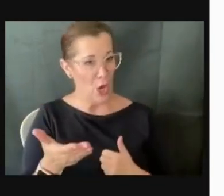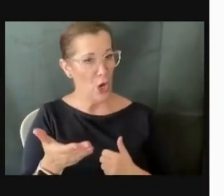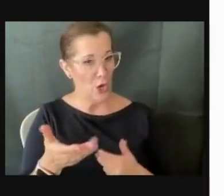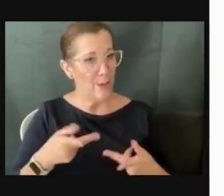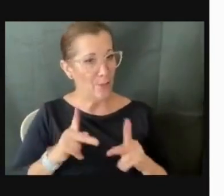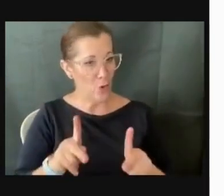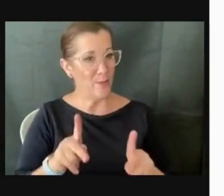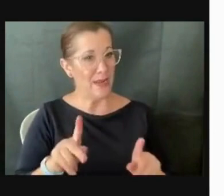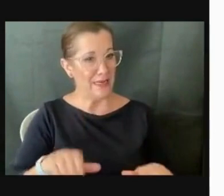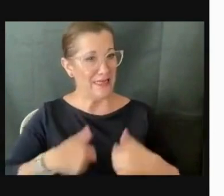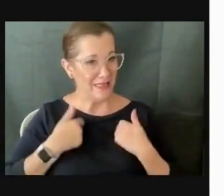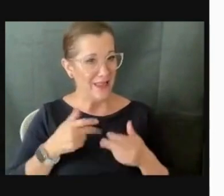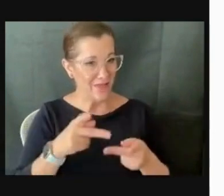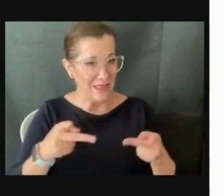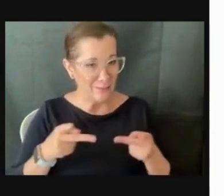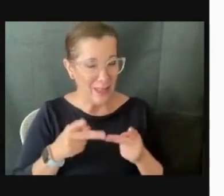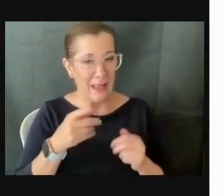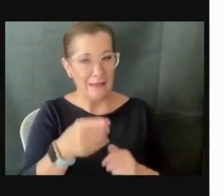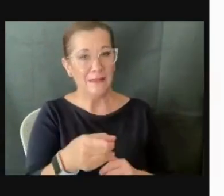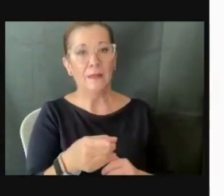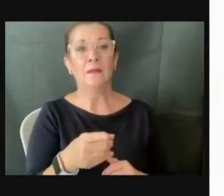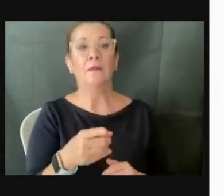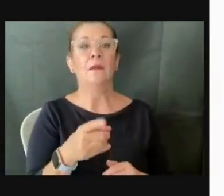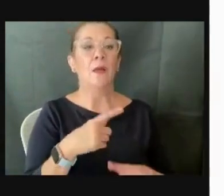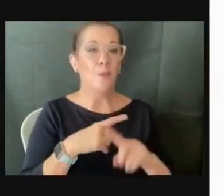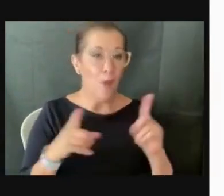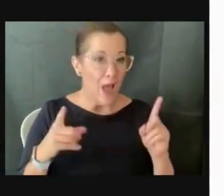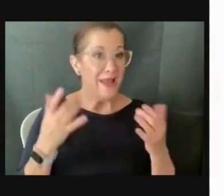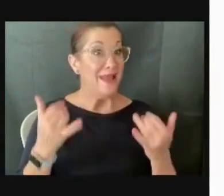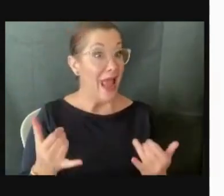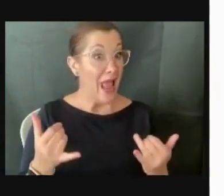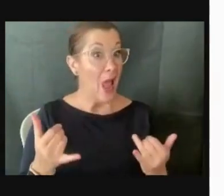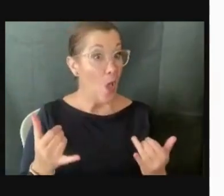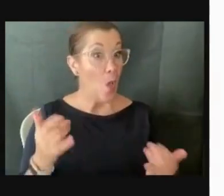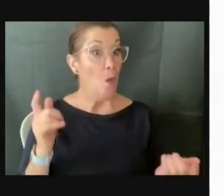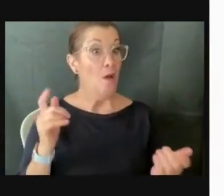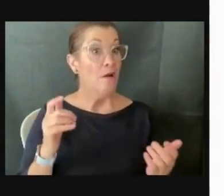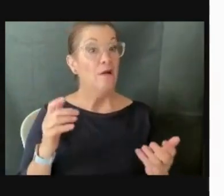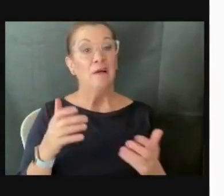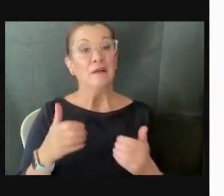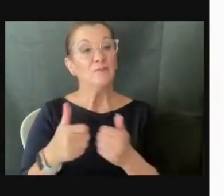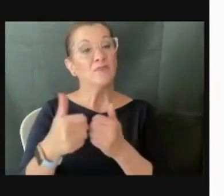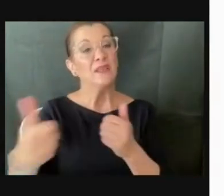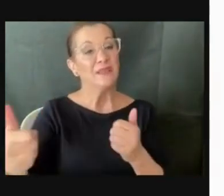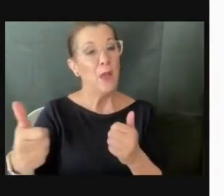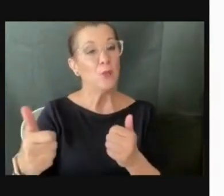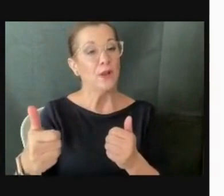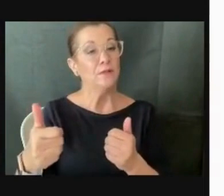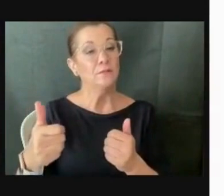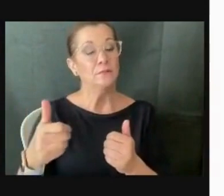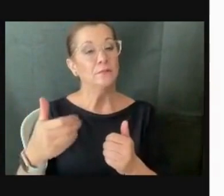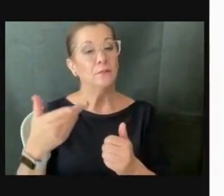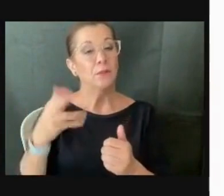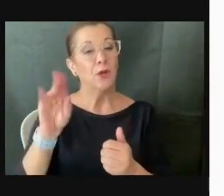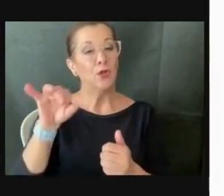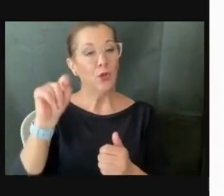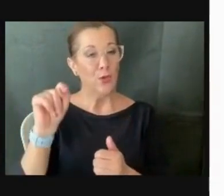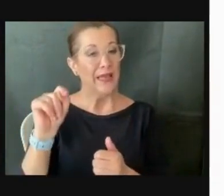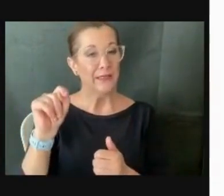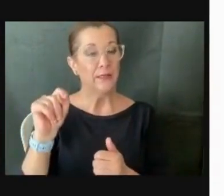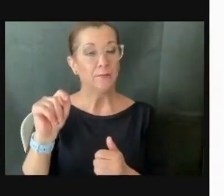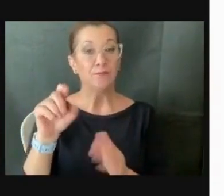space for people to live, but now we're going to separate it off into its own unit. So the